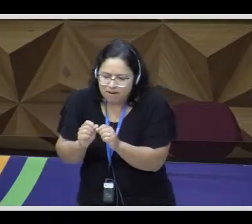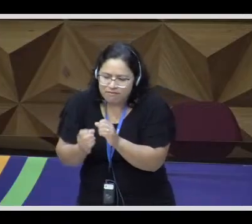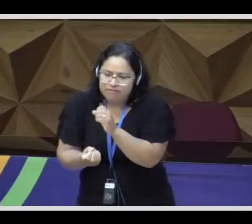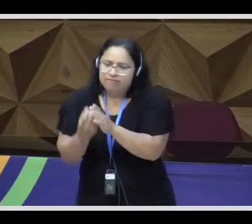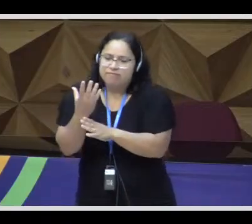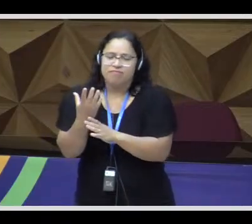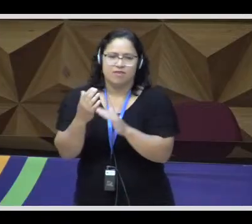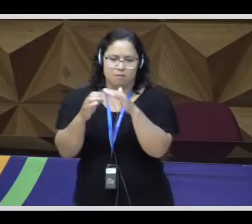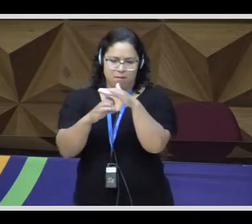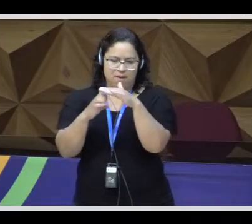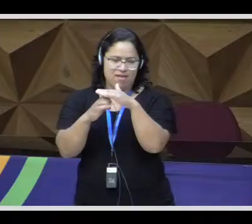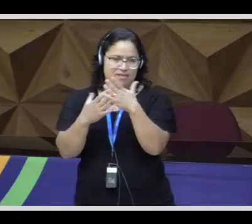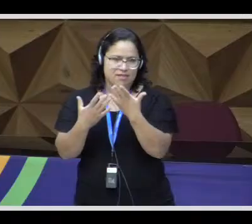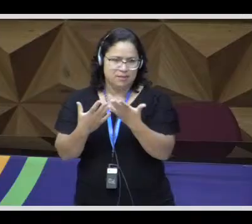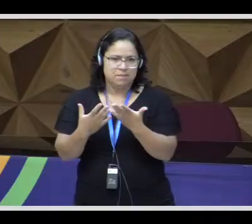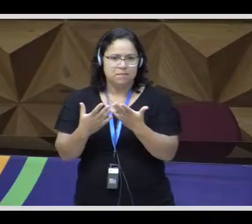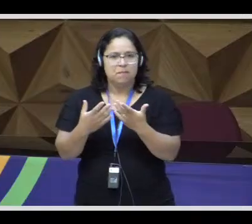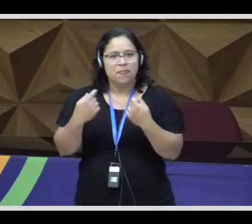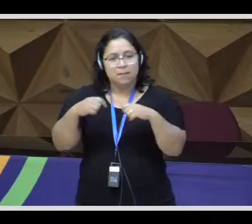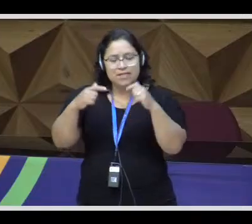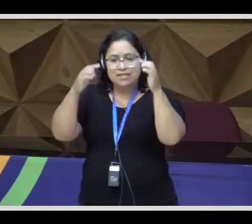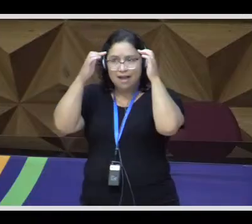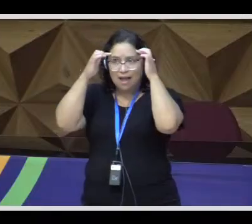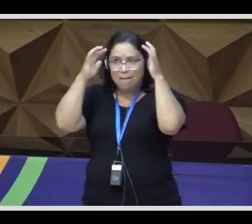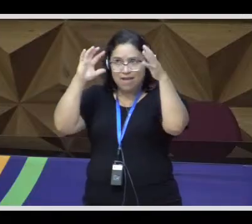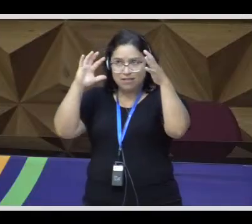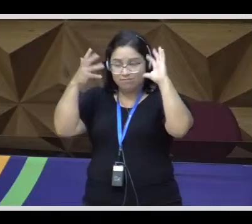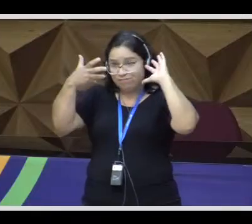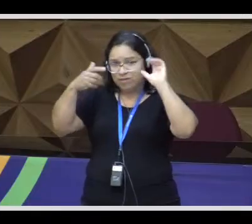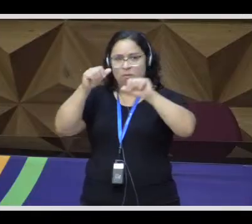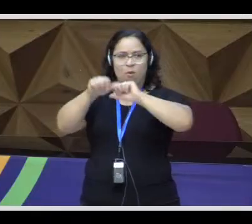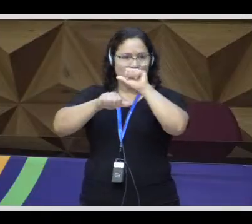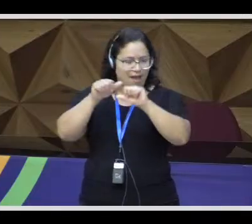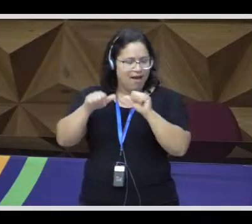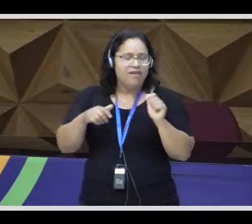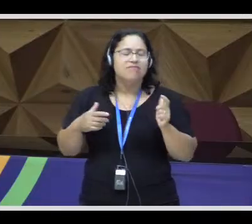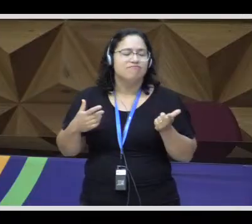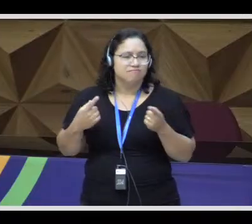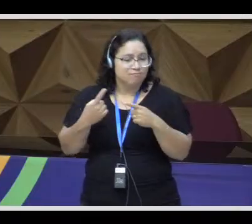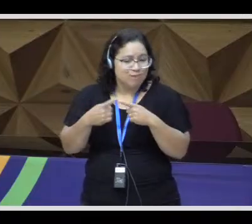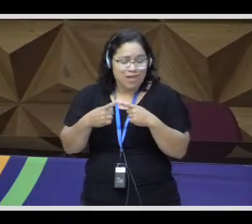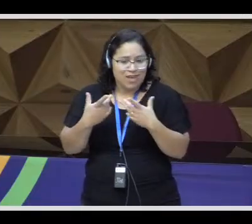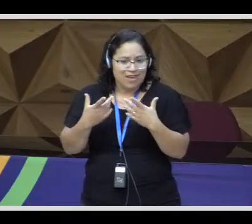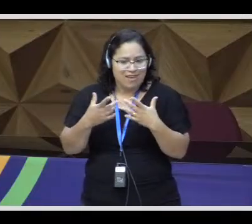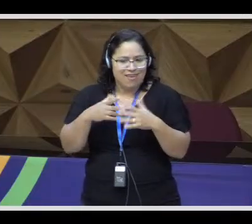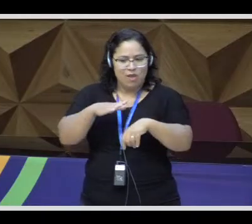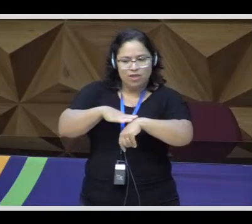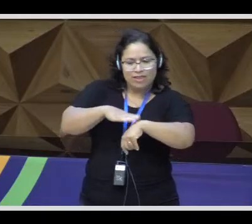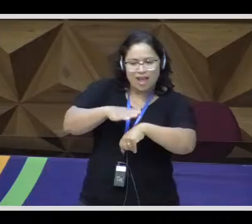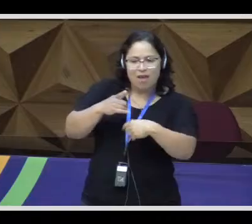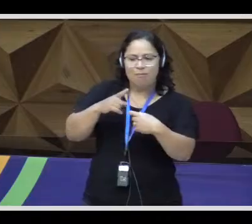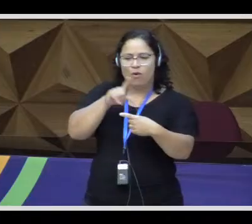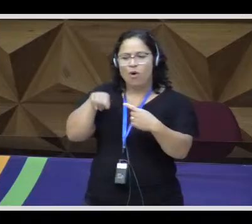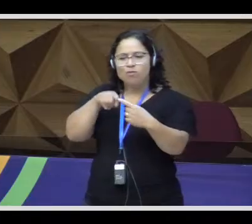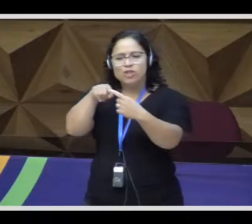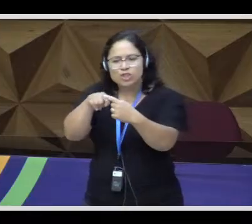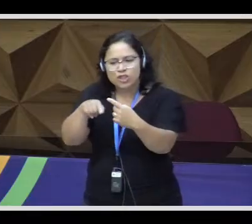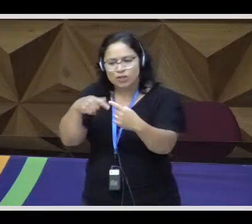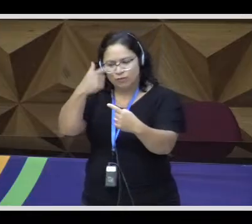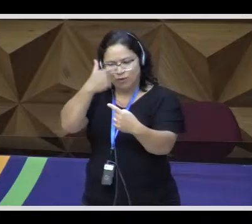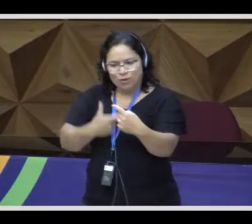have to change your mind, because the goal and the timing of a political scientist, a professor, it's so